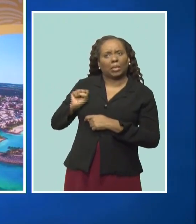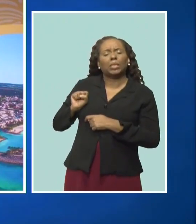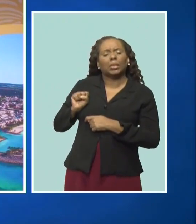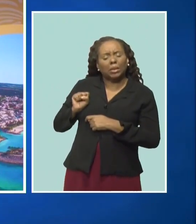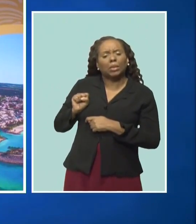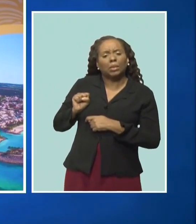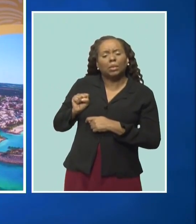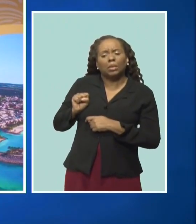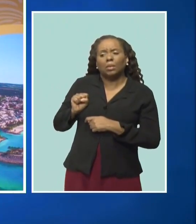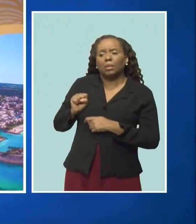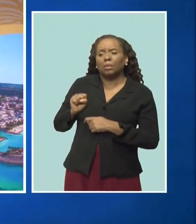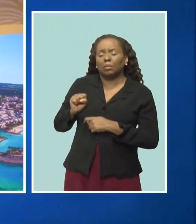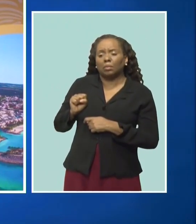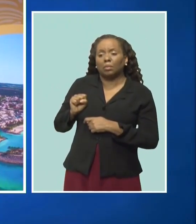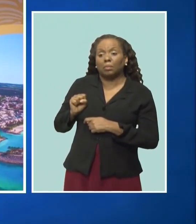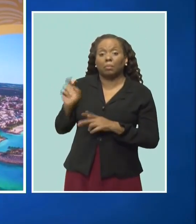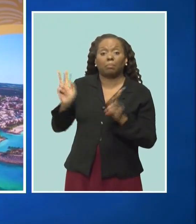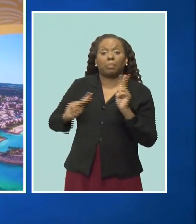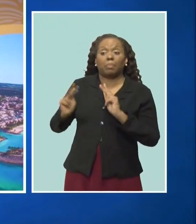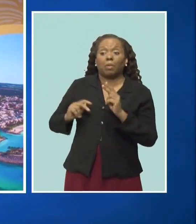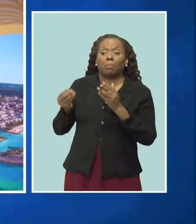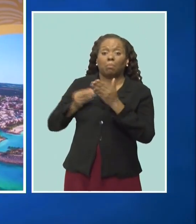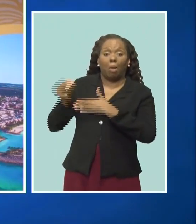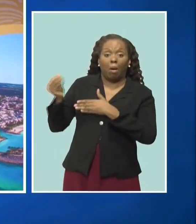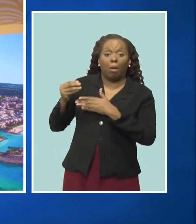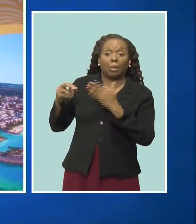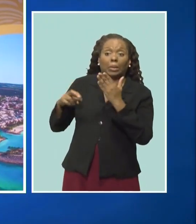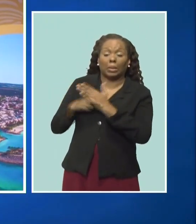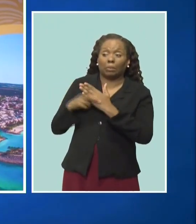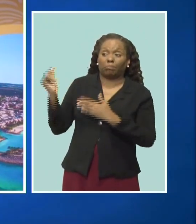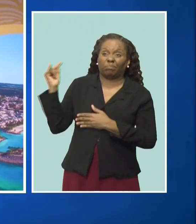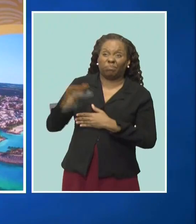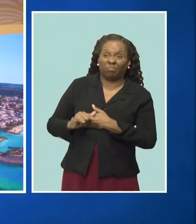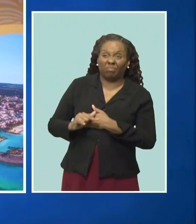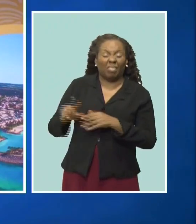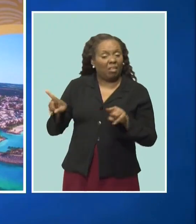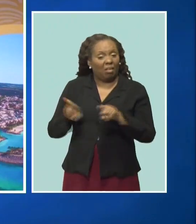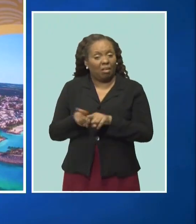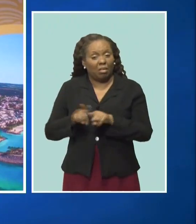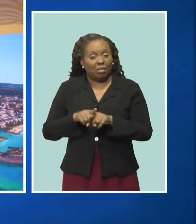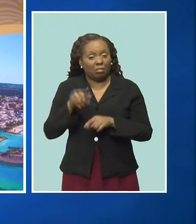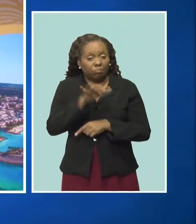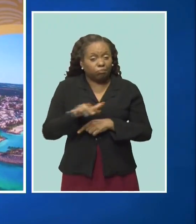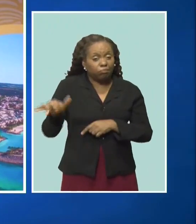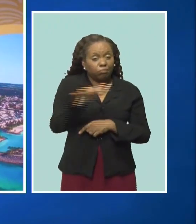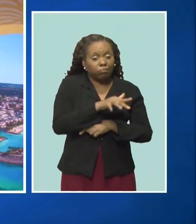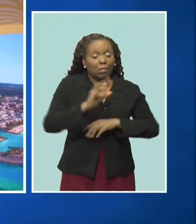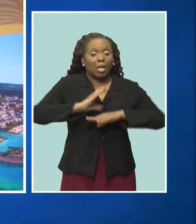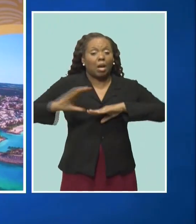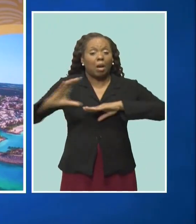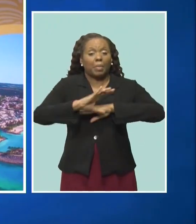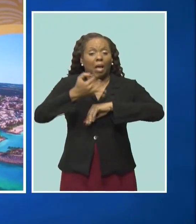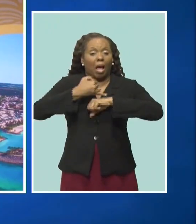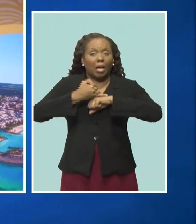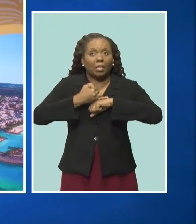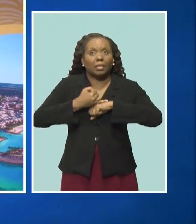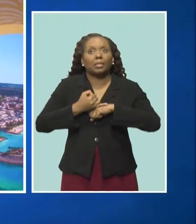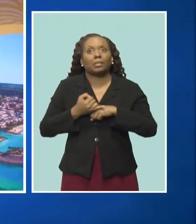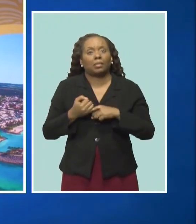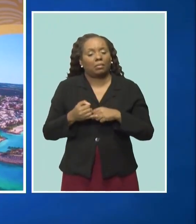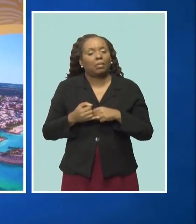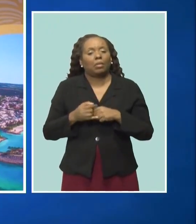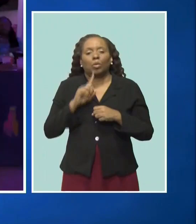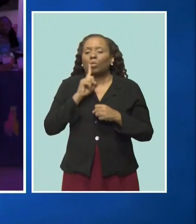led in international ticket sales, as well as an uptick in sales throughout the Caribbean, particularly Trinidad